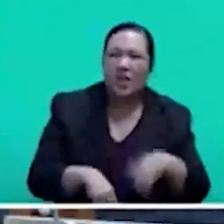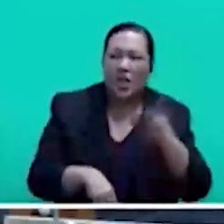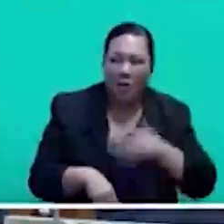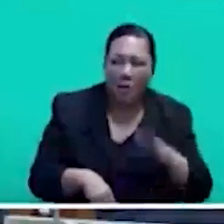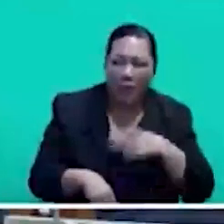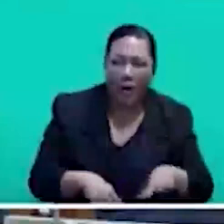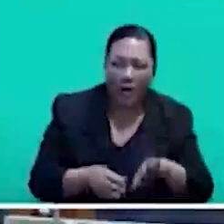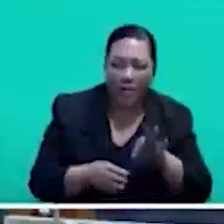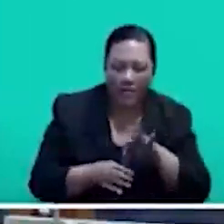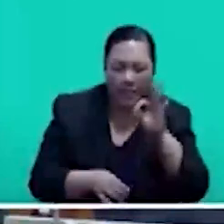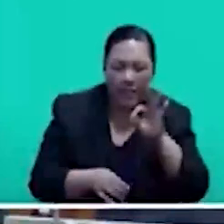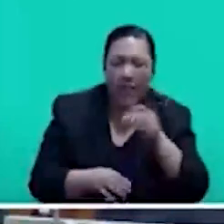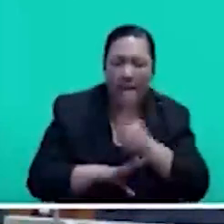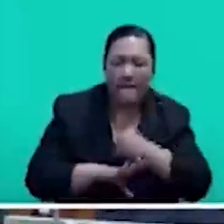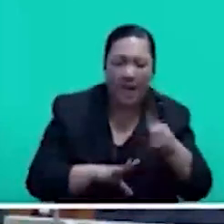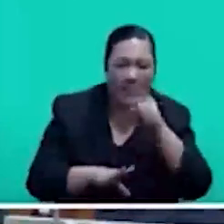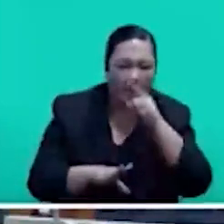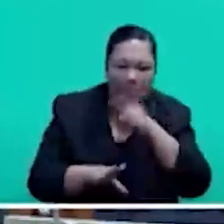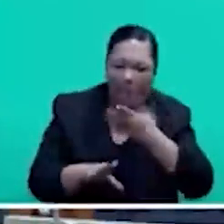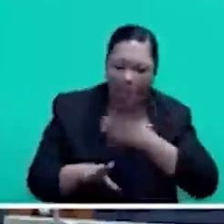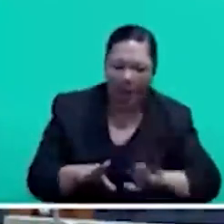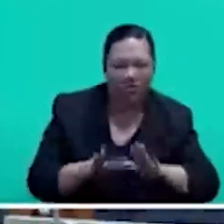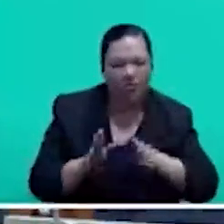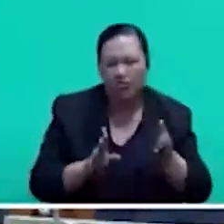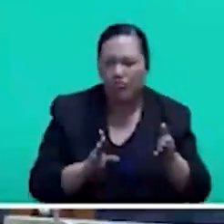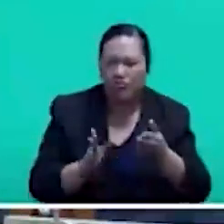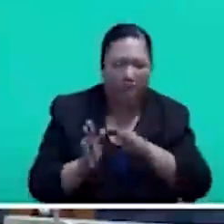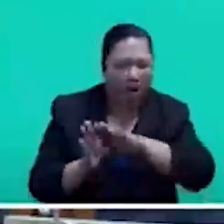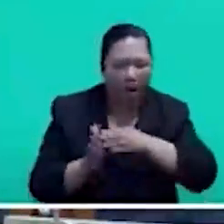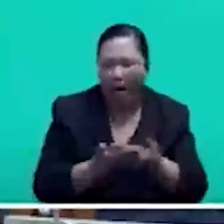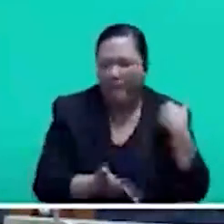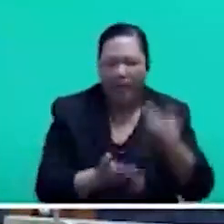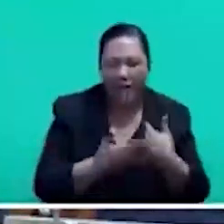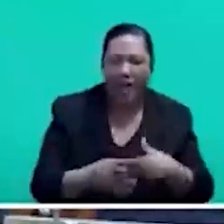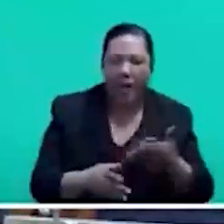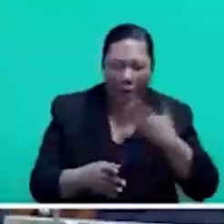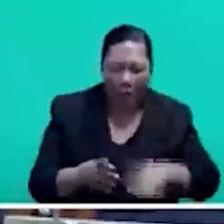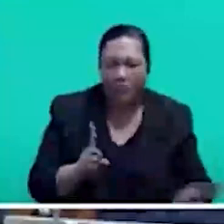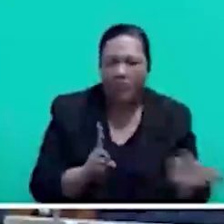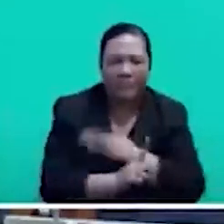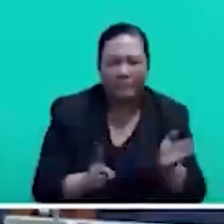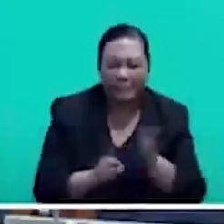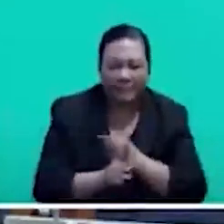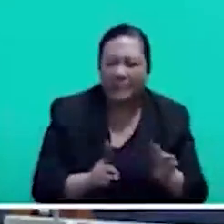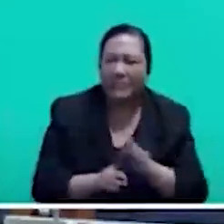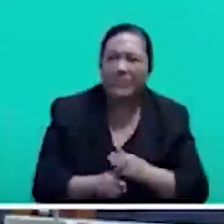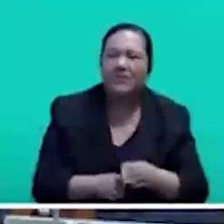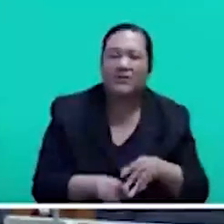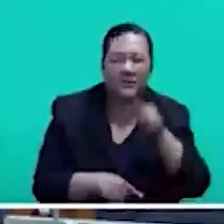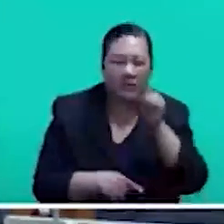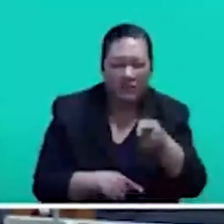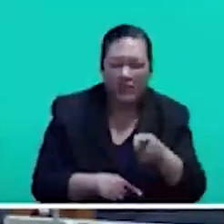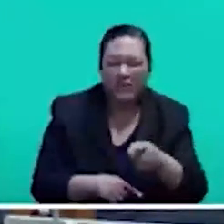elected government of the people, abusing constitutional provisions to support their ambitions to take power at